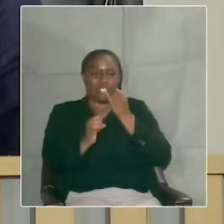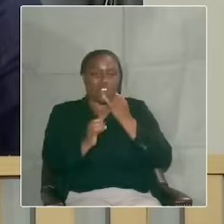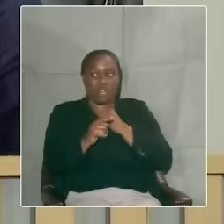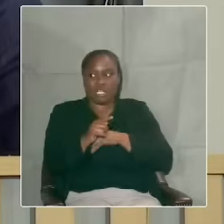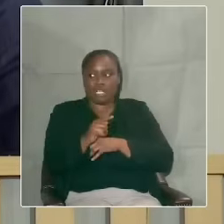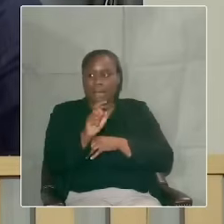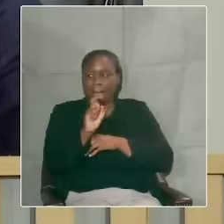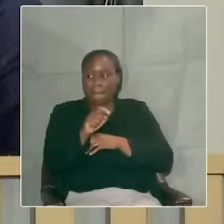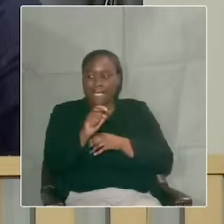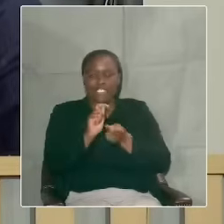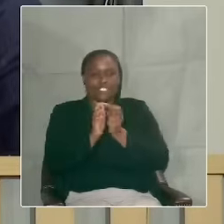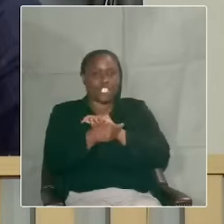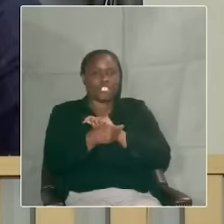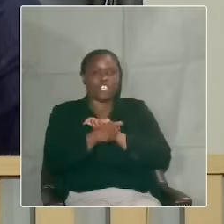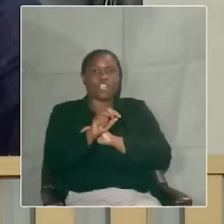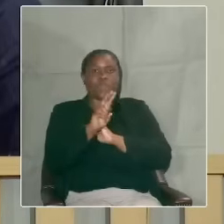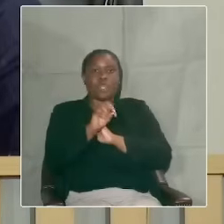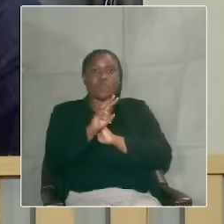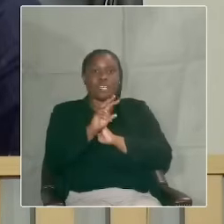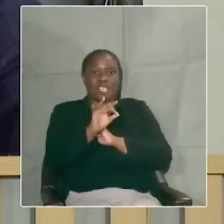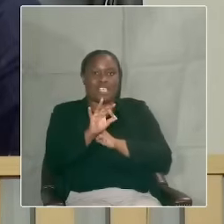It should be 2023 also.